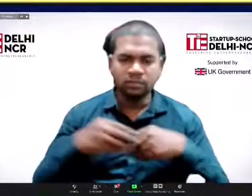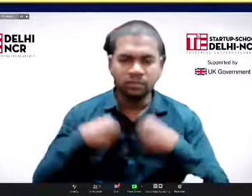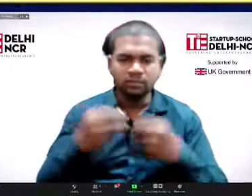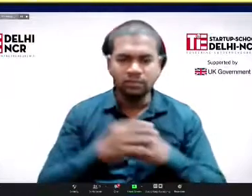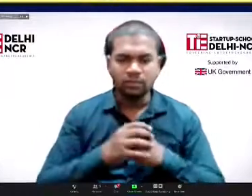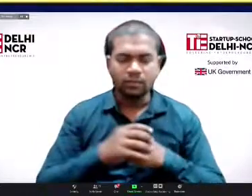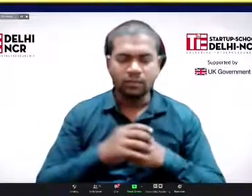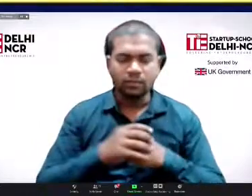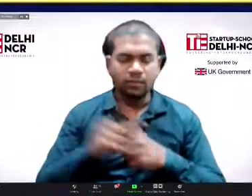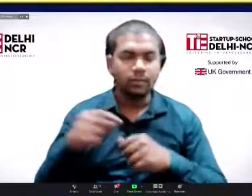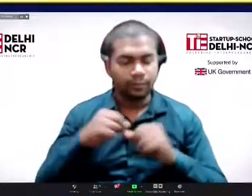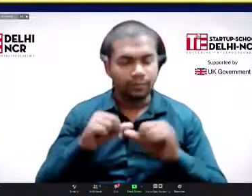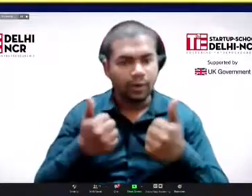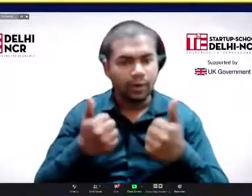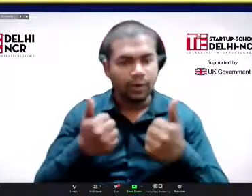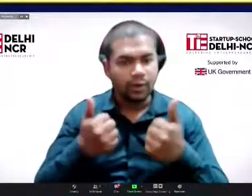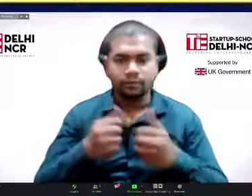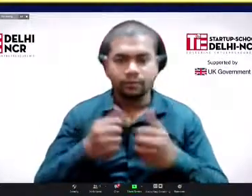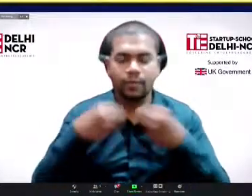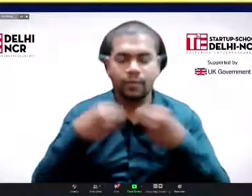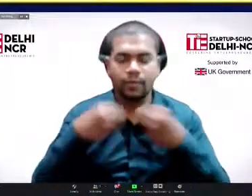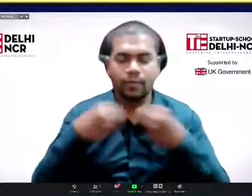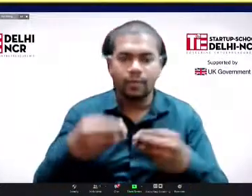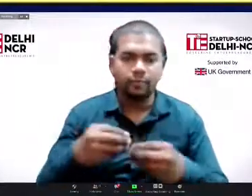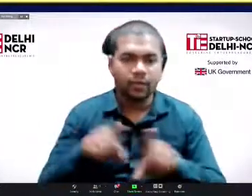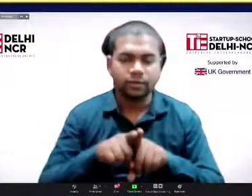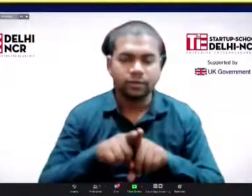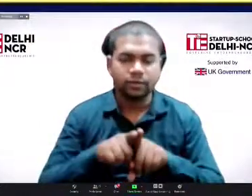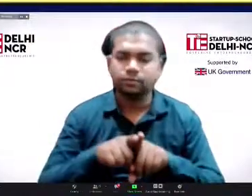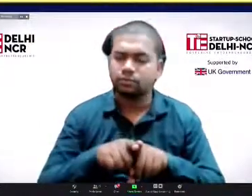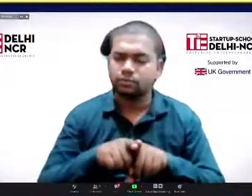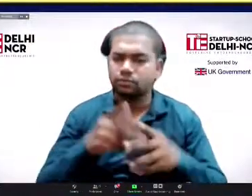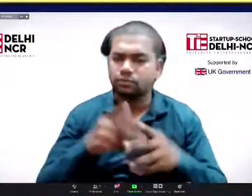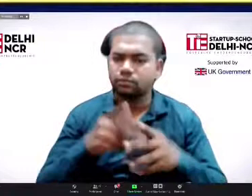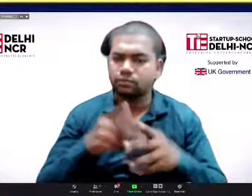we provide unconditional service like